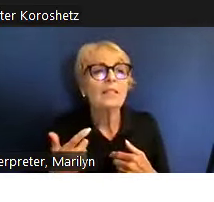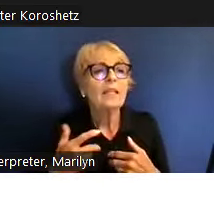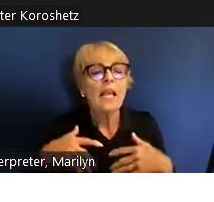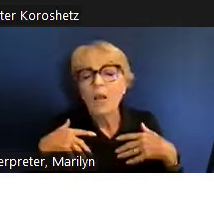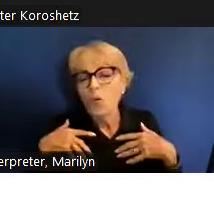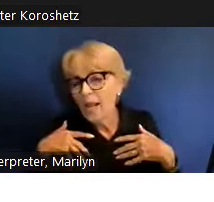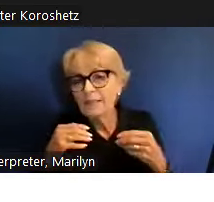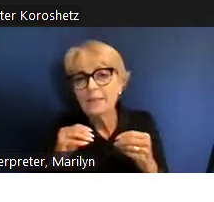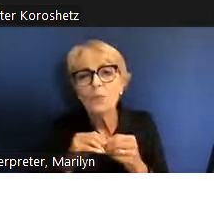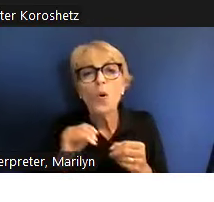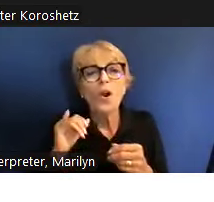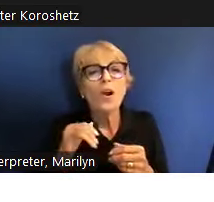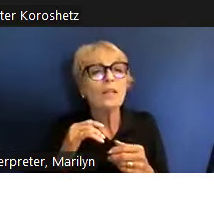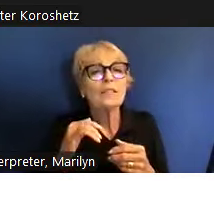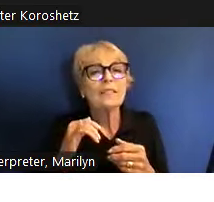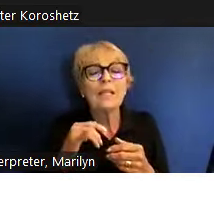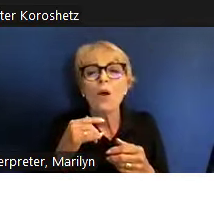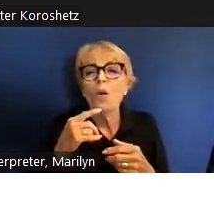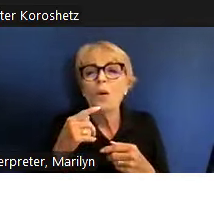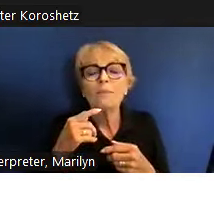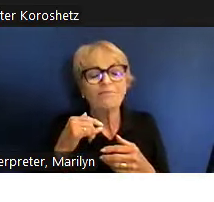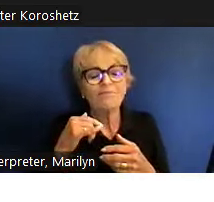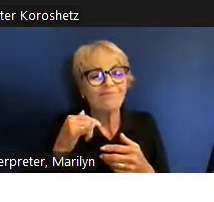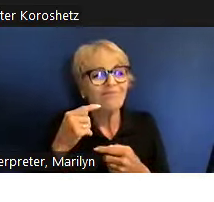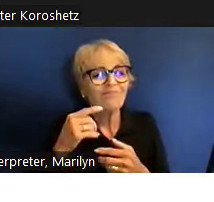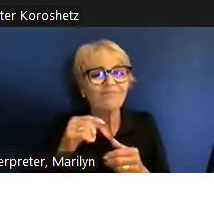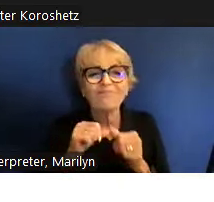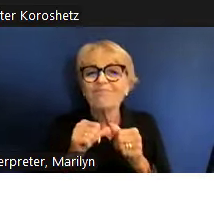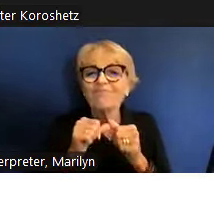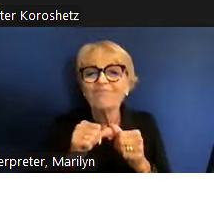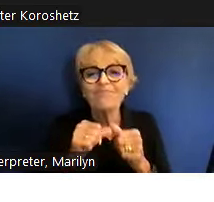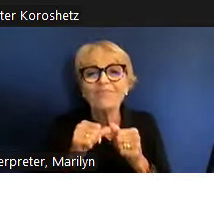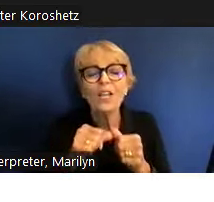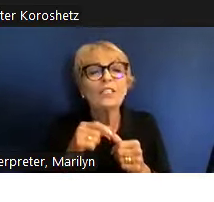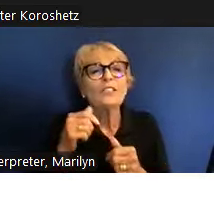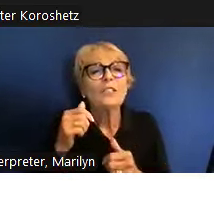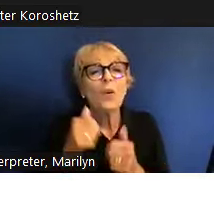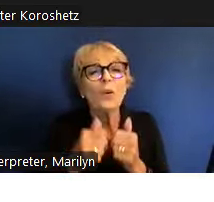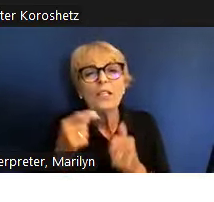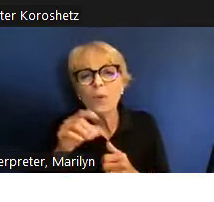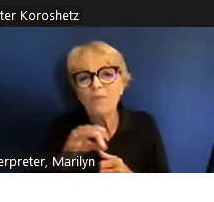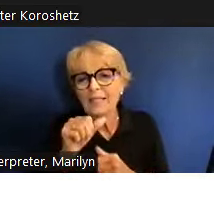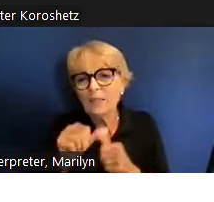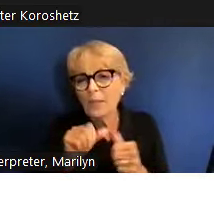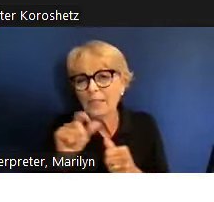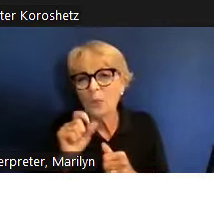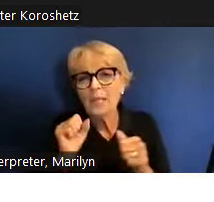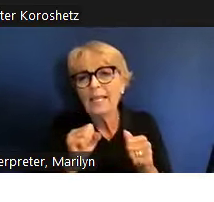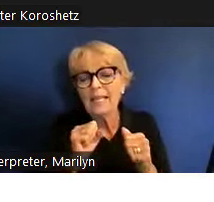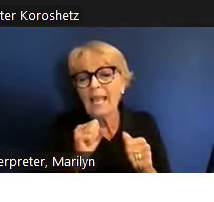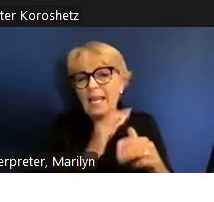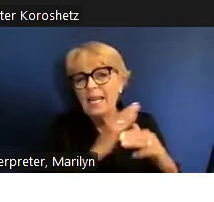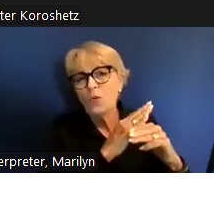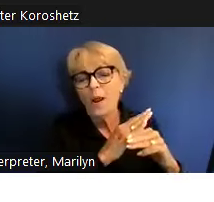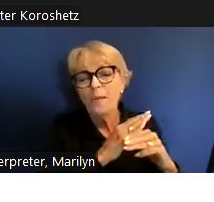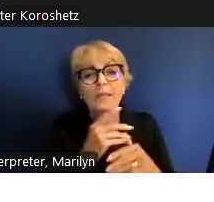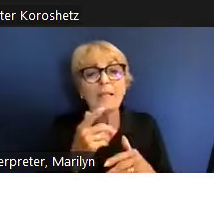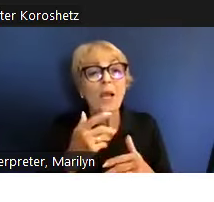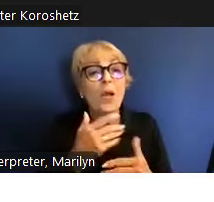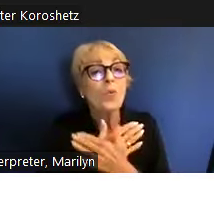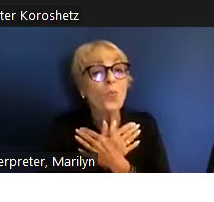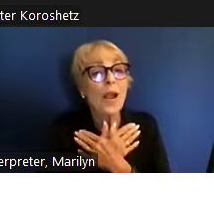spiral. So we talk about each person finding their own place where they can interrupt this. Can rest mean laying down instead of sleeping? Can